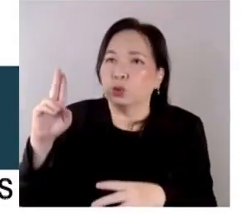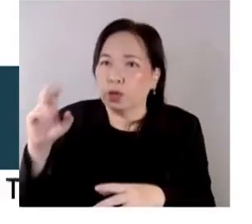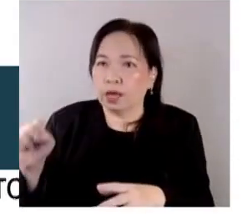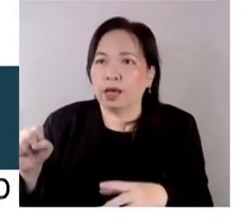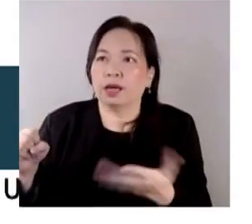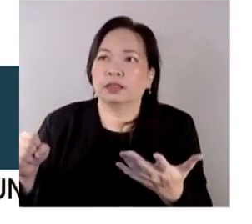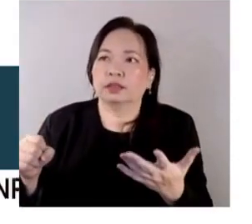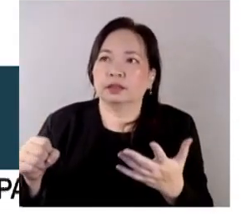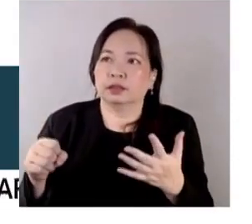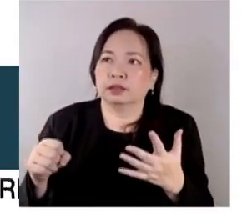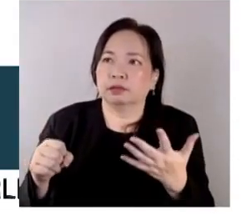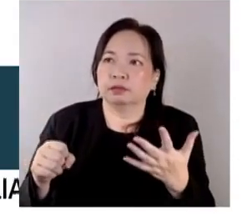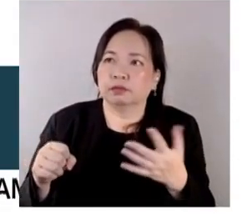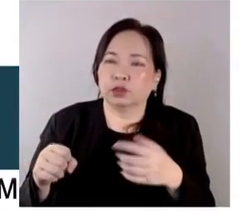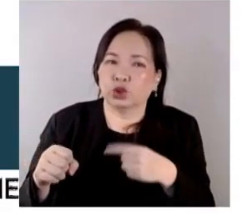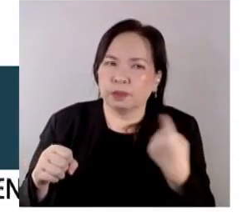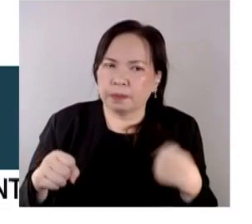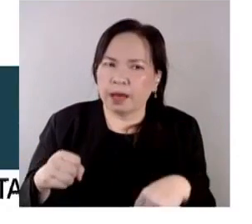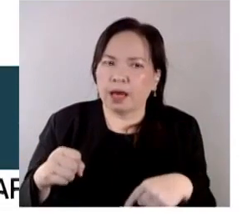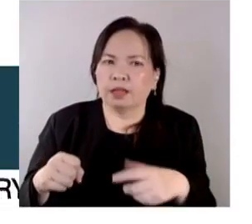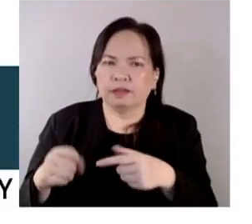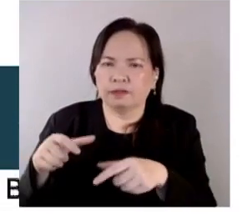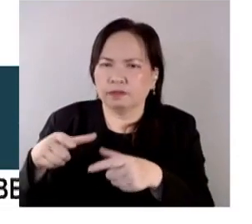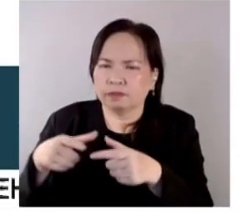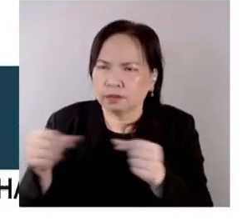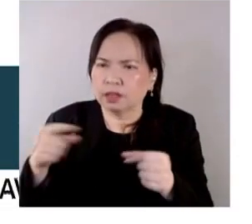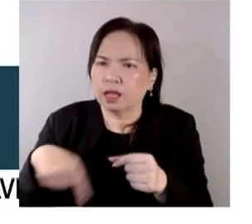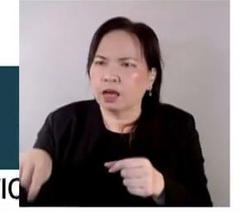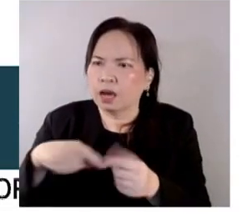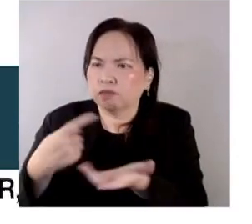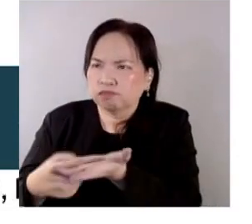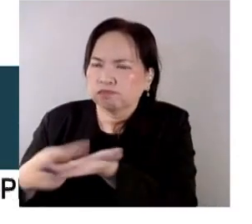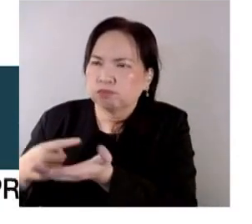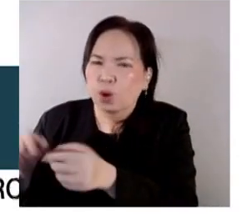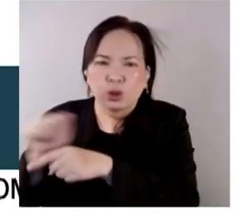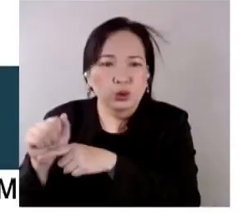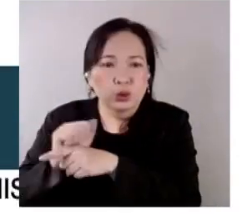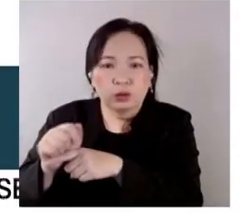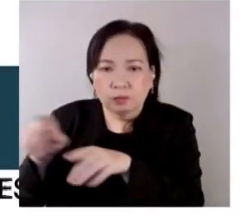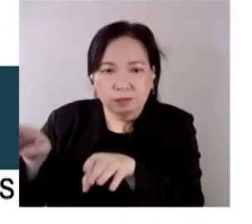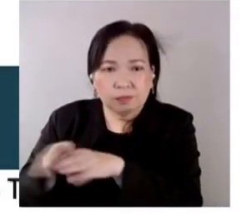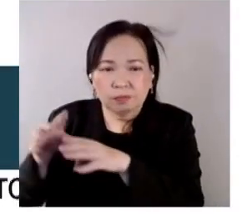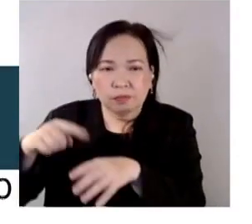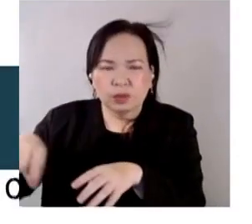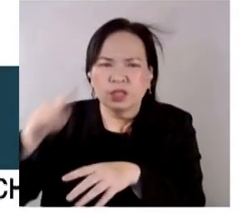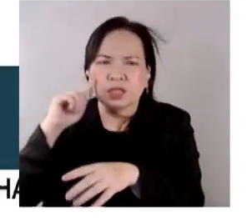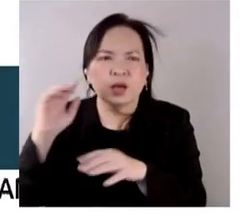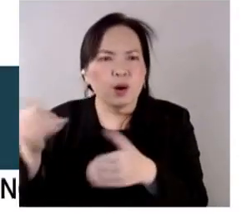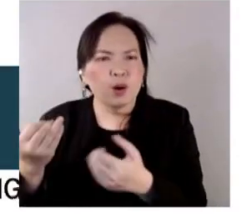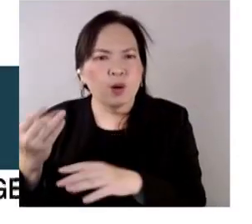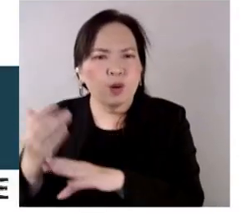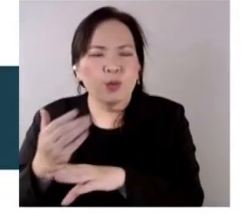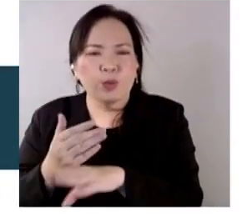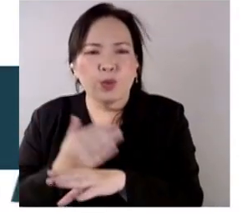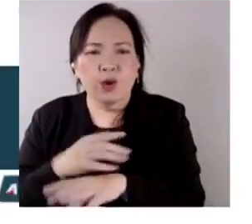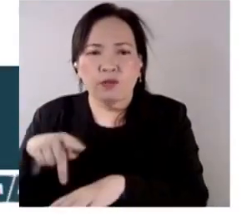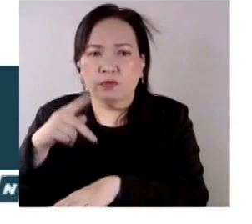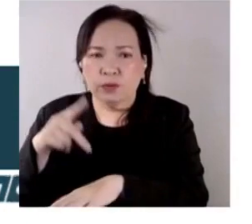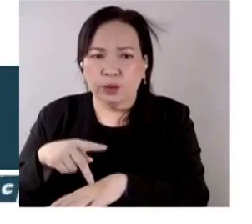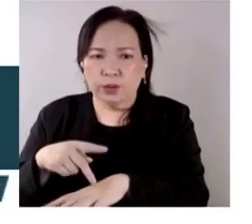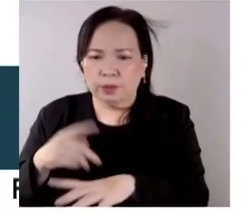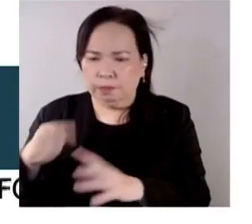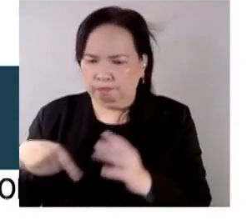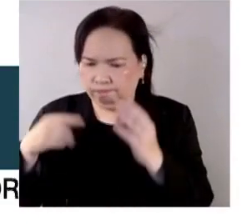West Philippine Sea, how will this further the costs of the Philippines? How will this advance the Philippines' interest in the West Philippine